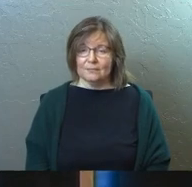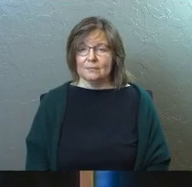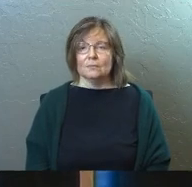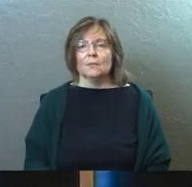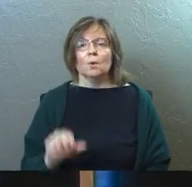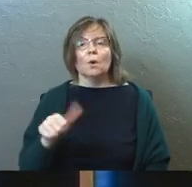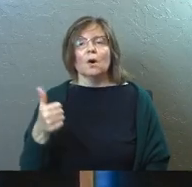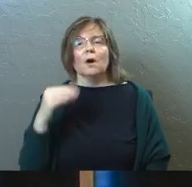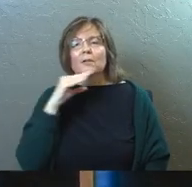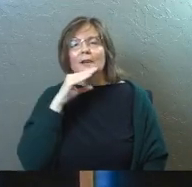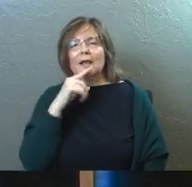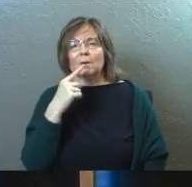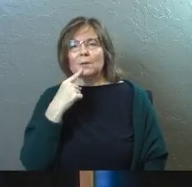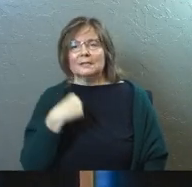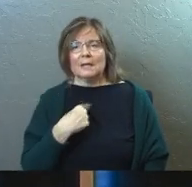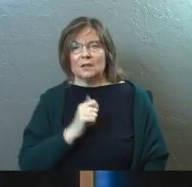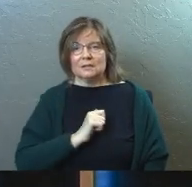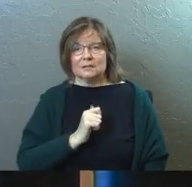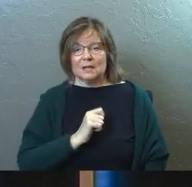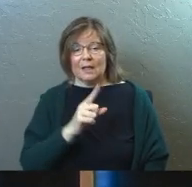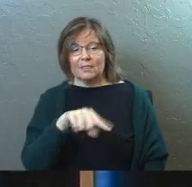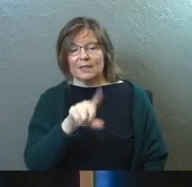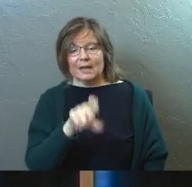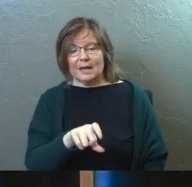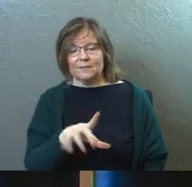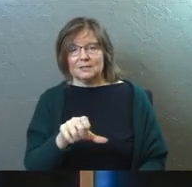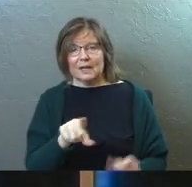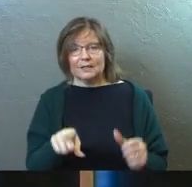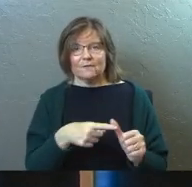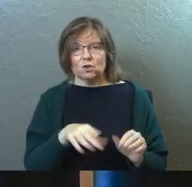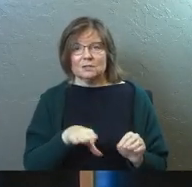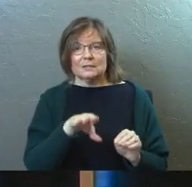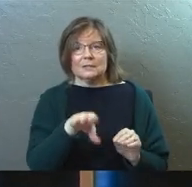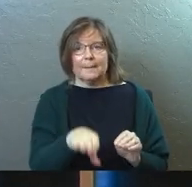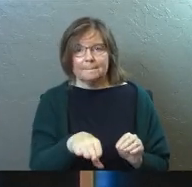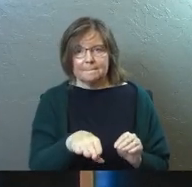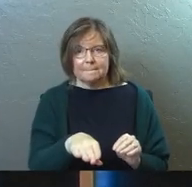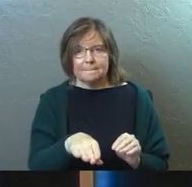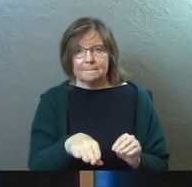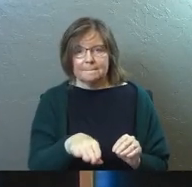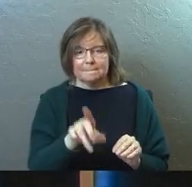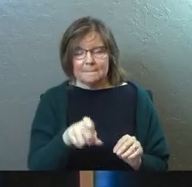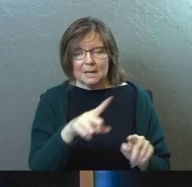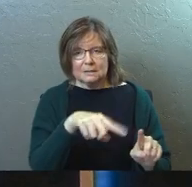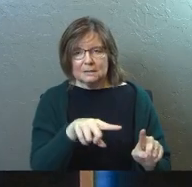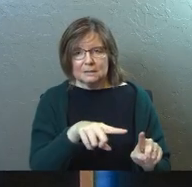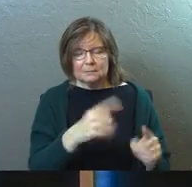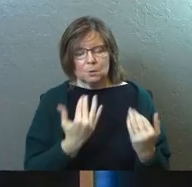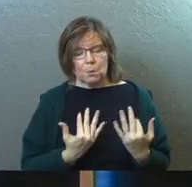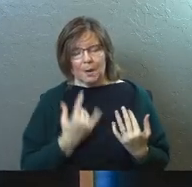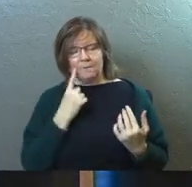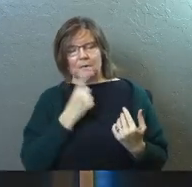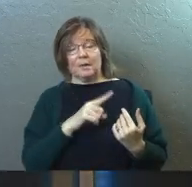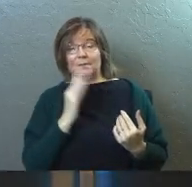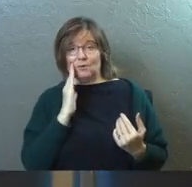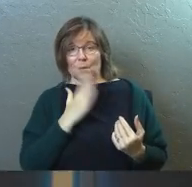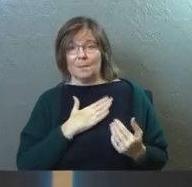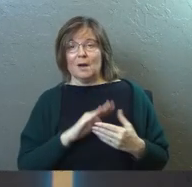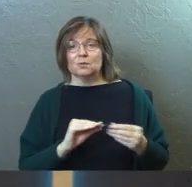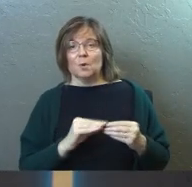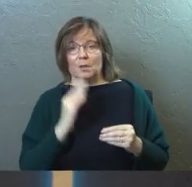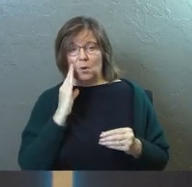Or the other lie that we say is, they've got to take the first step. If you knew our story, you would